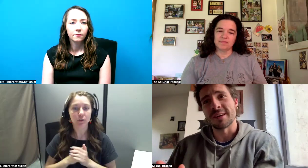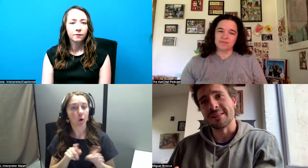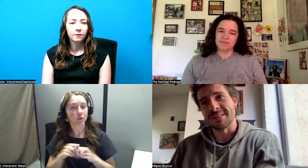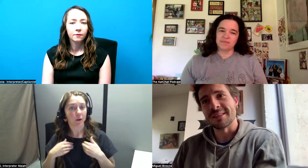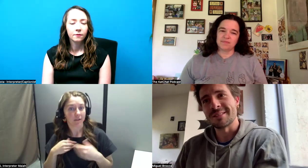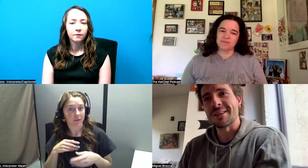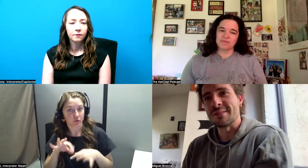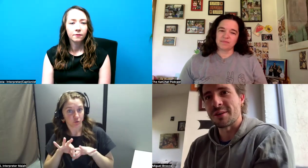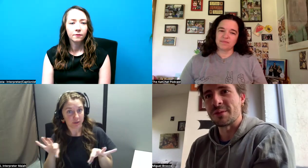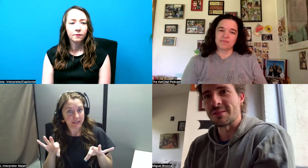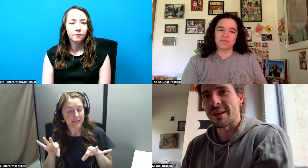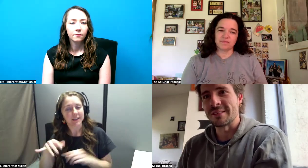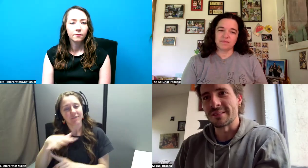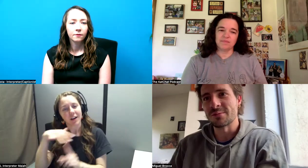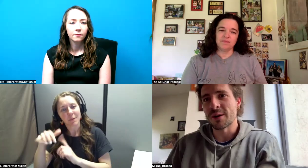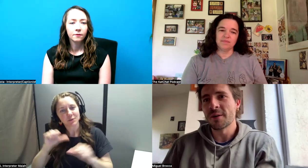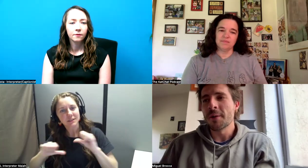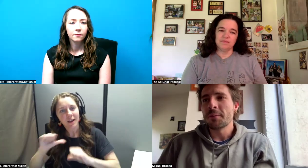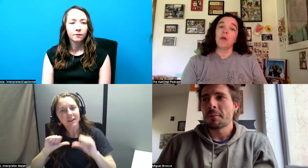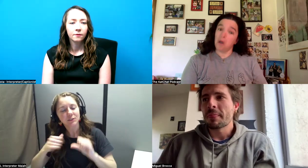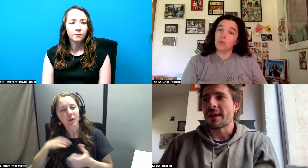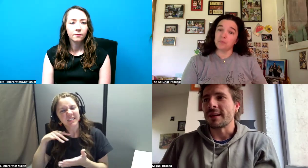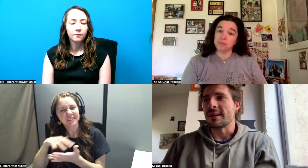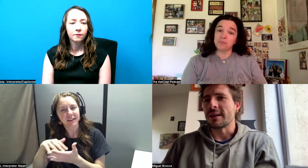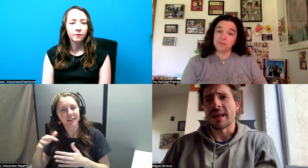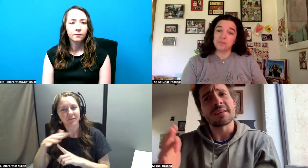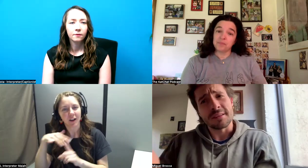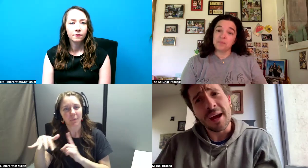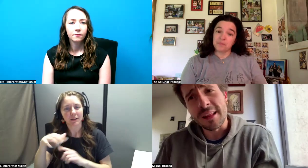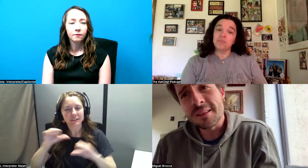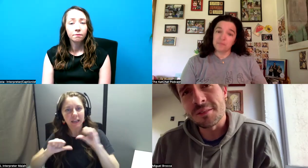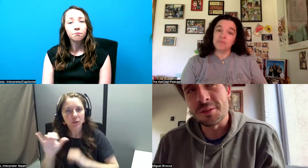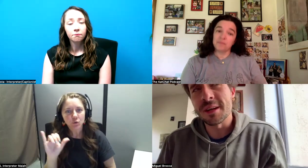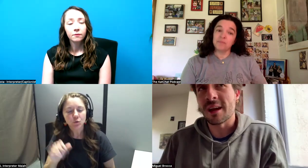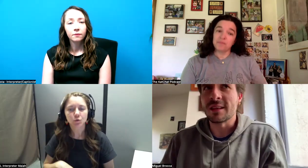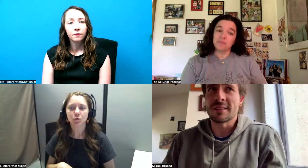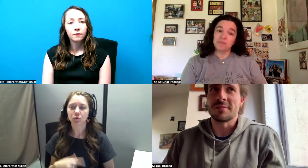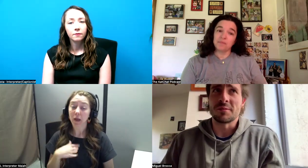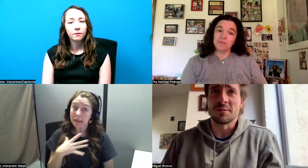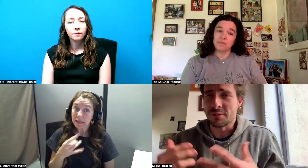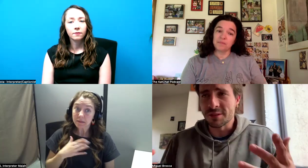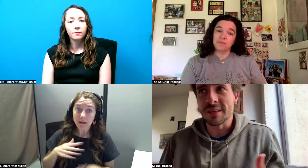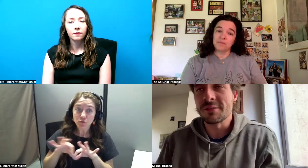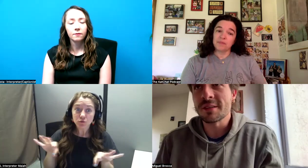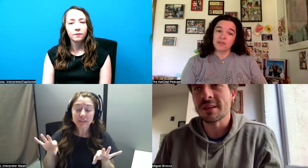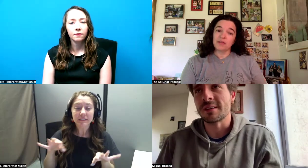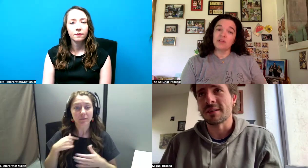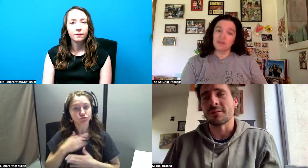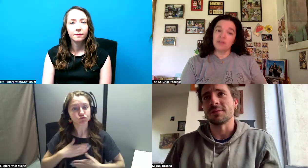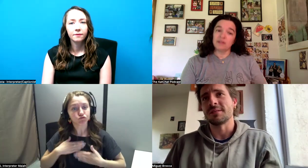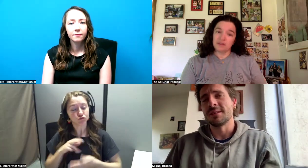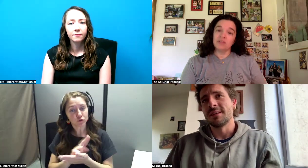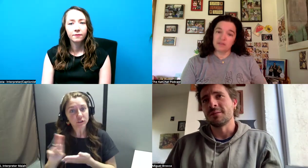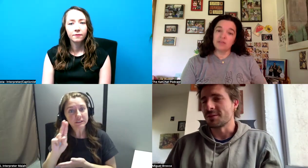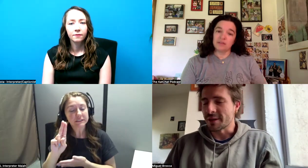environmental sciences. I studied environmental sciences as well, Oh, and I liked the degree. I had liked the university and everything. I think